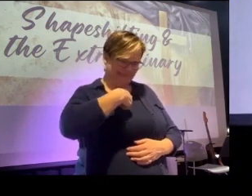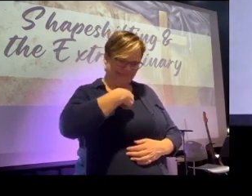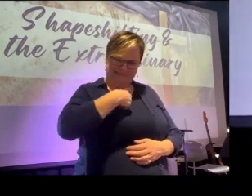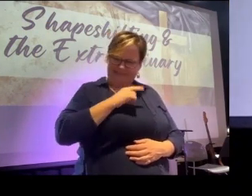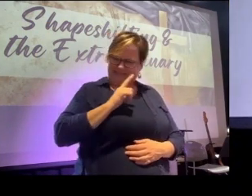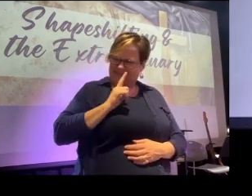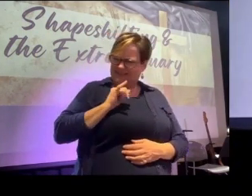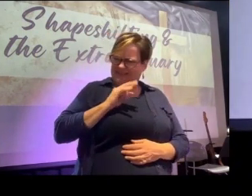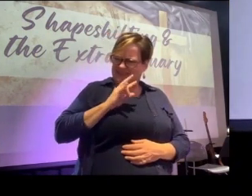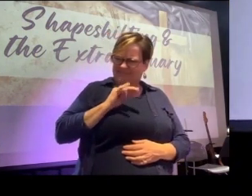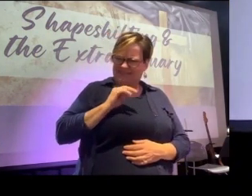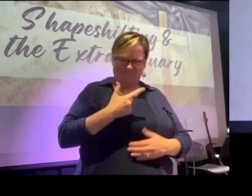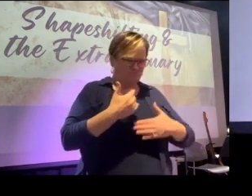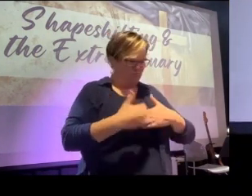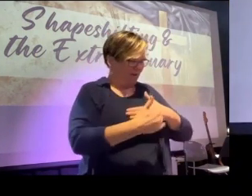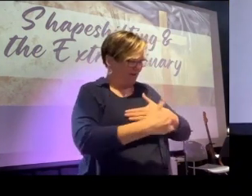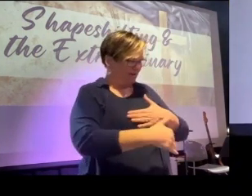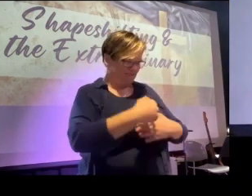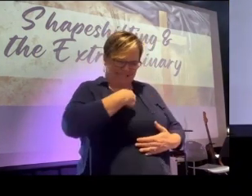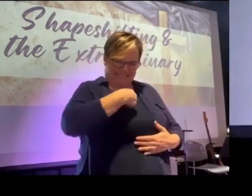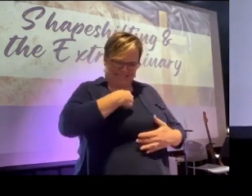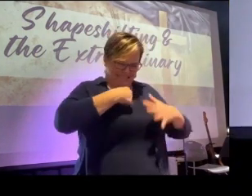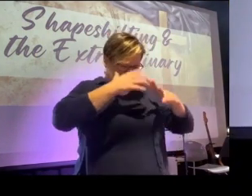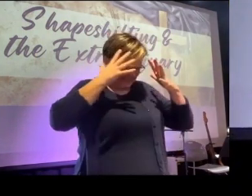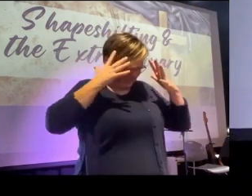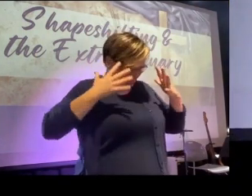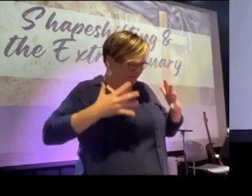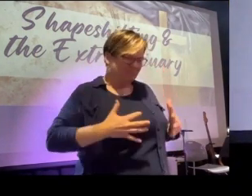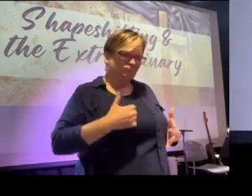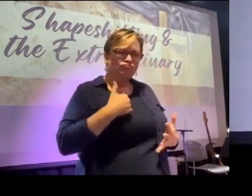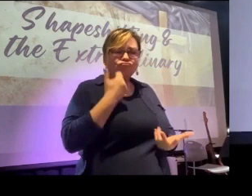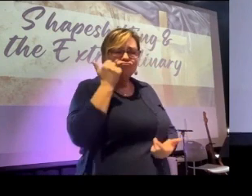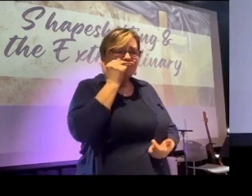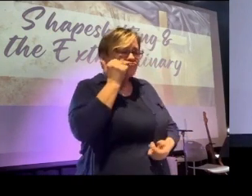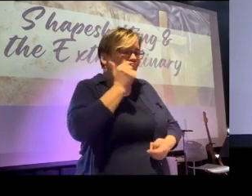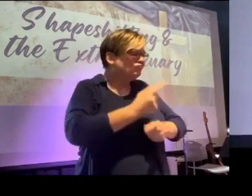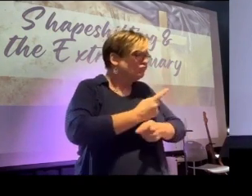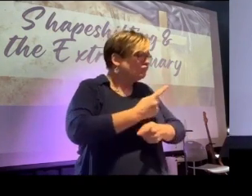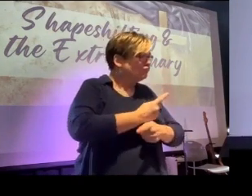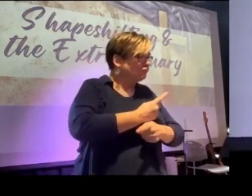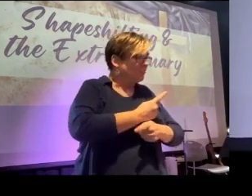the ordinary made extraordinary in you.